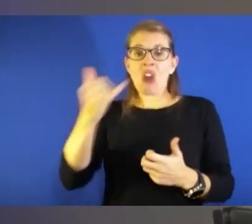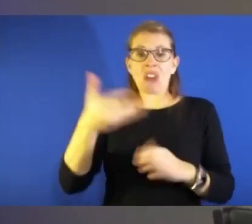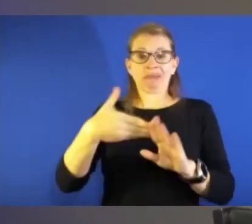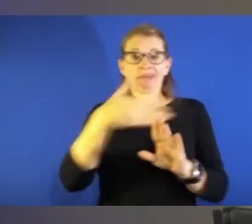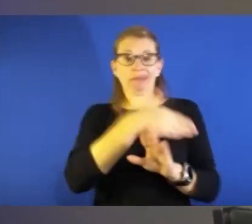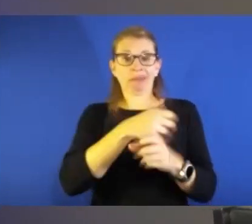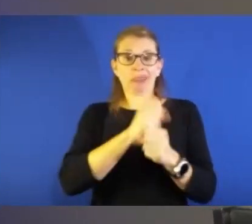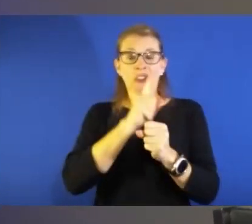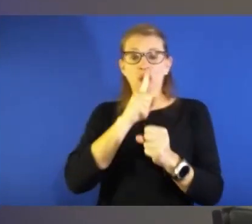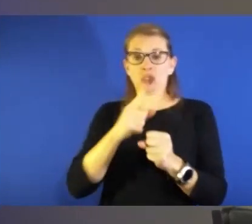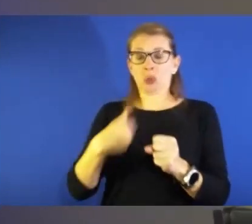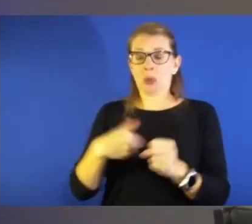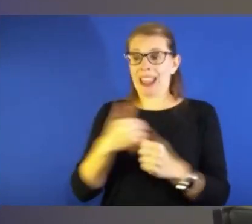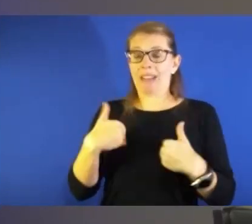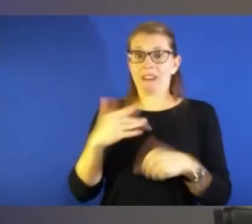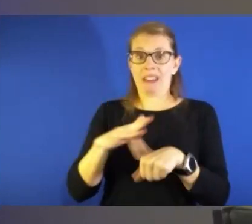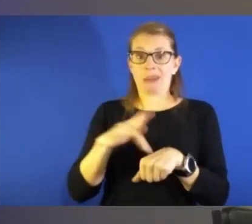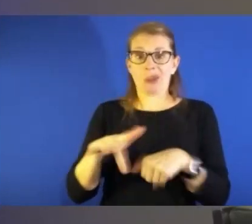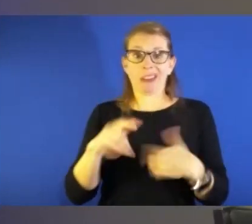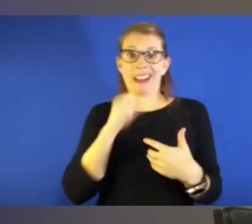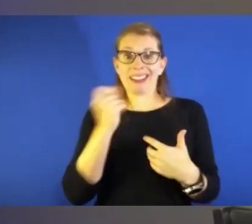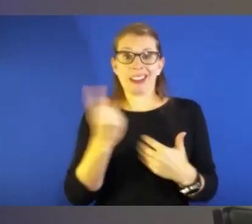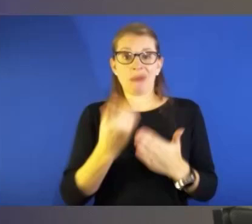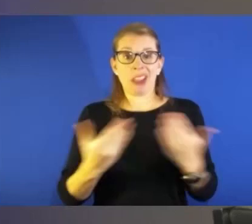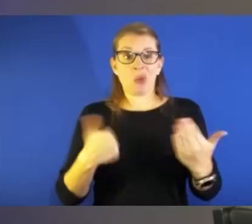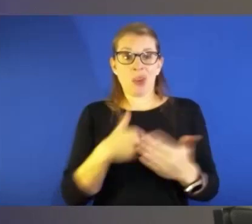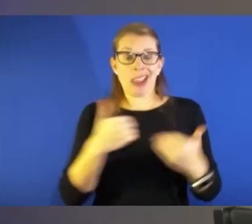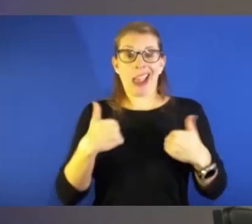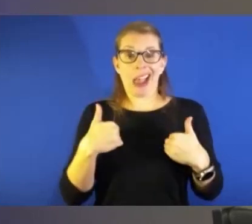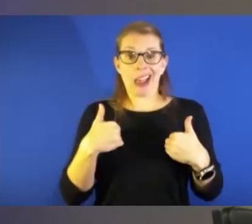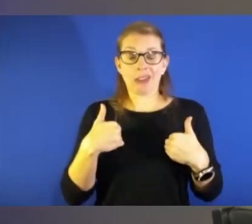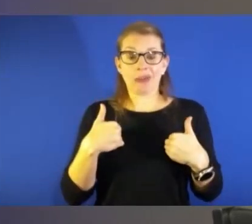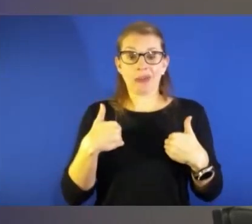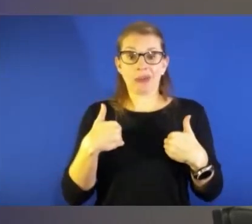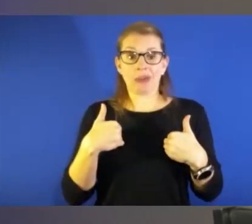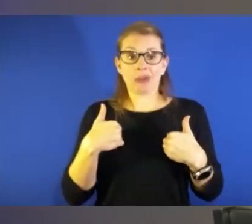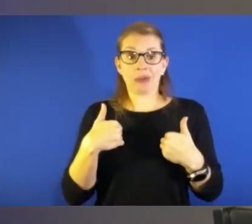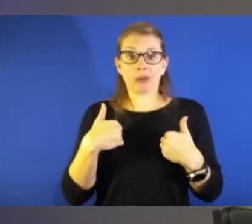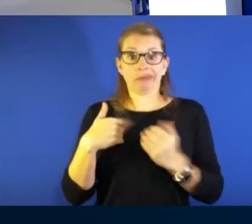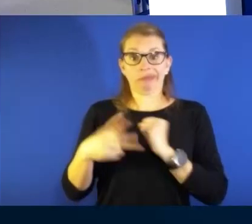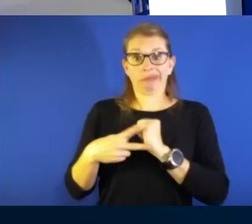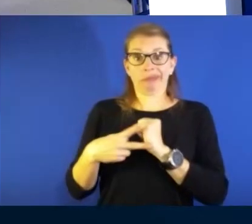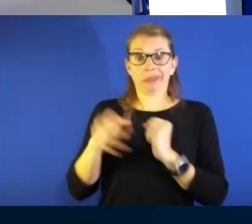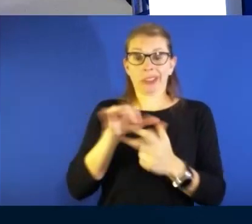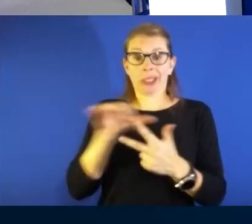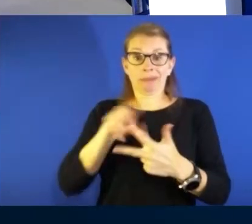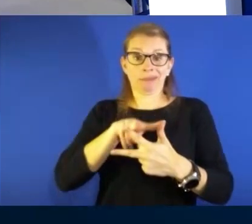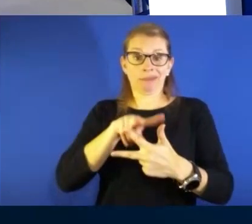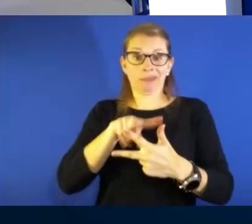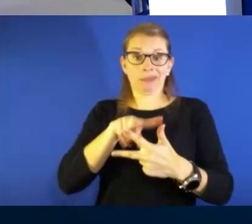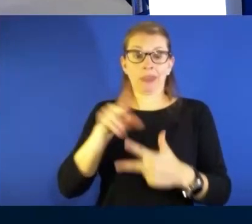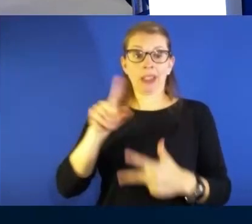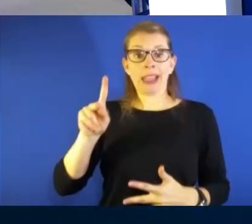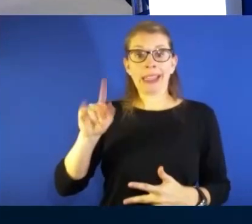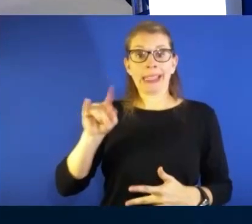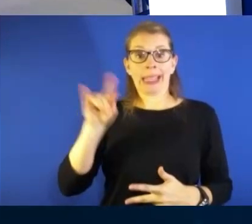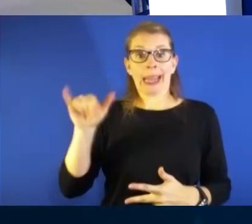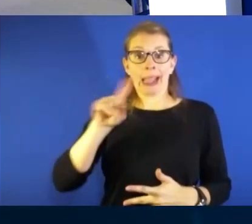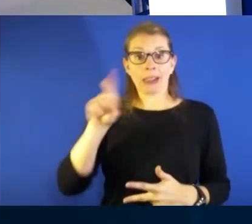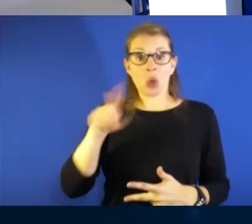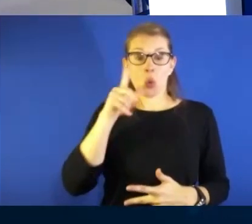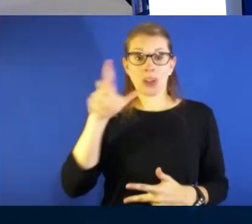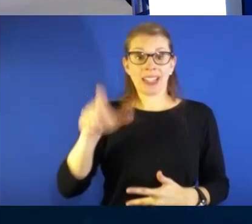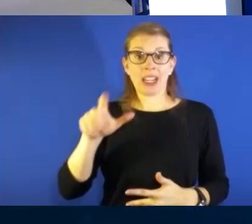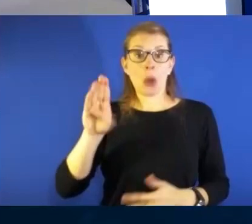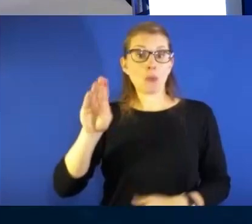readily available, because it's not something that we have like we do the other manufacturers. Kitty asking, will we need a booster shot every year for